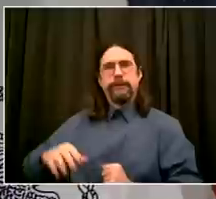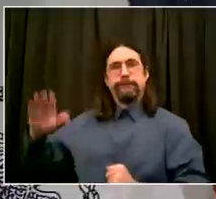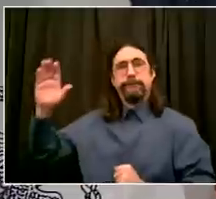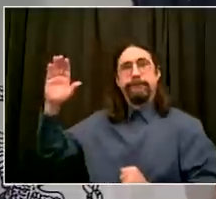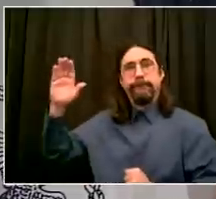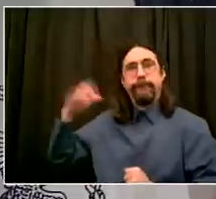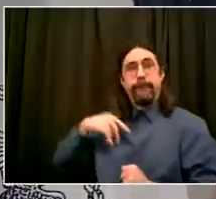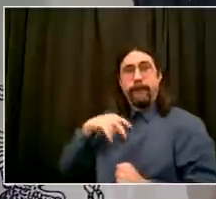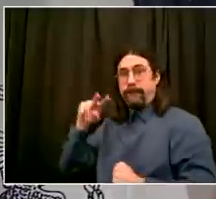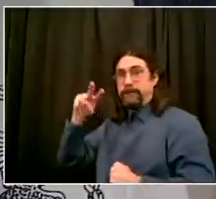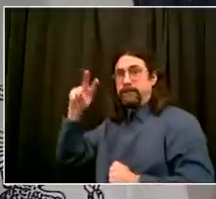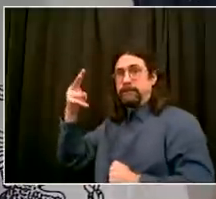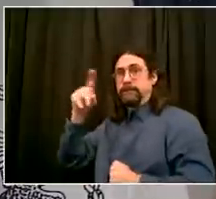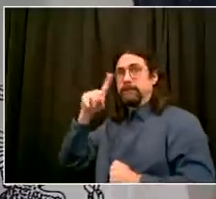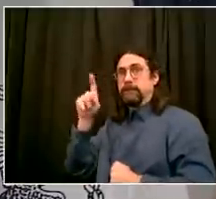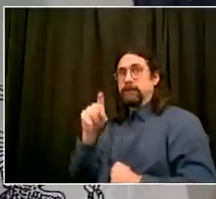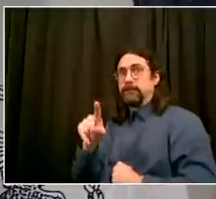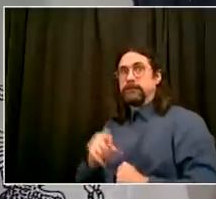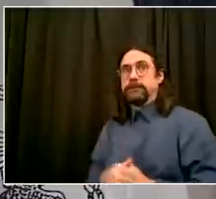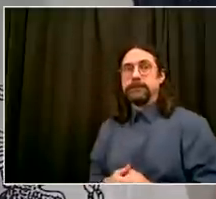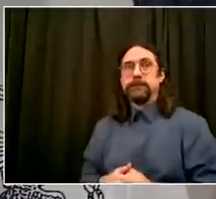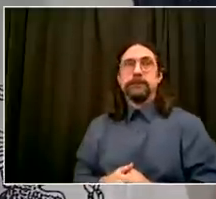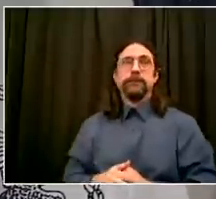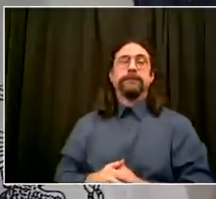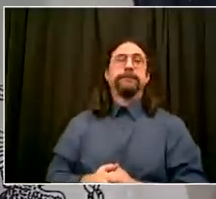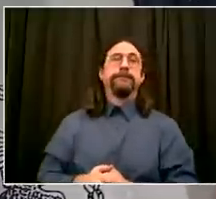that they've been closed by the state, of course, but